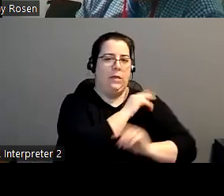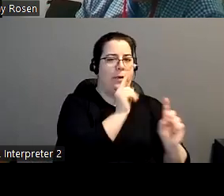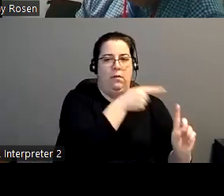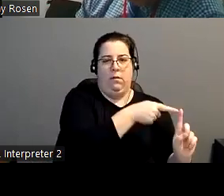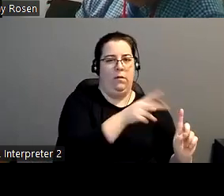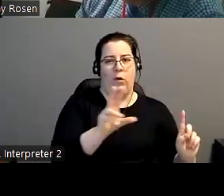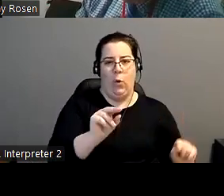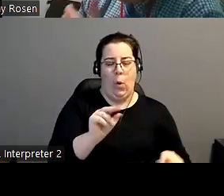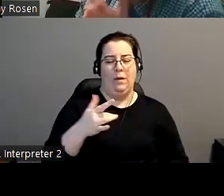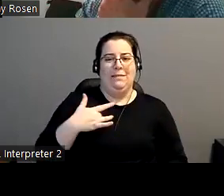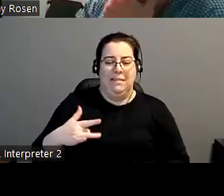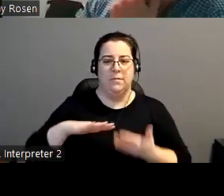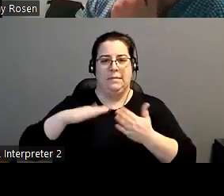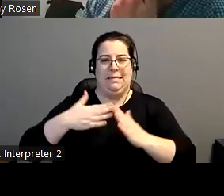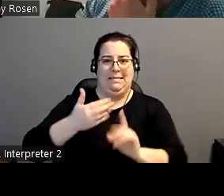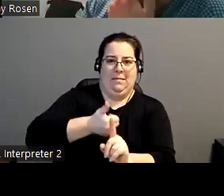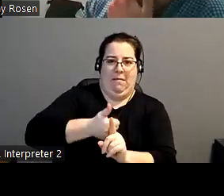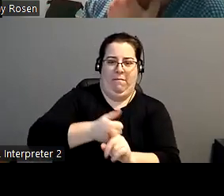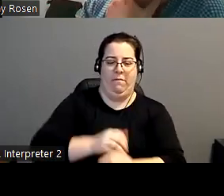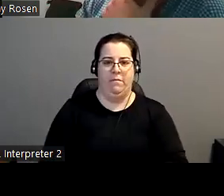Baltimore Fire Department.